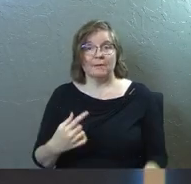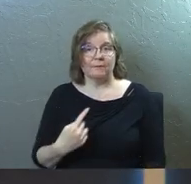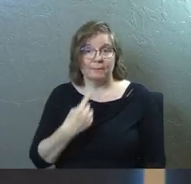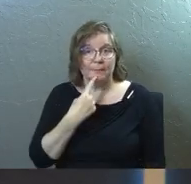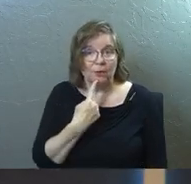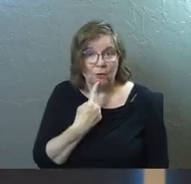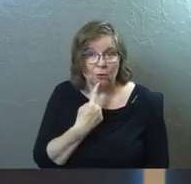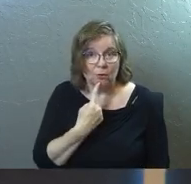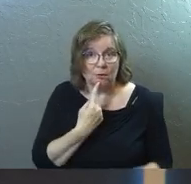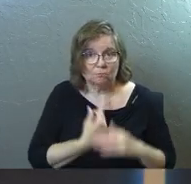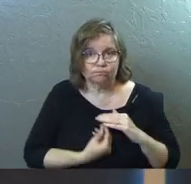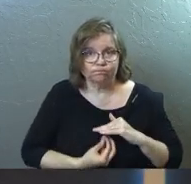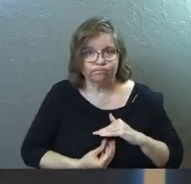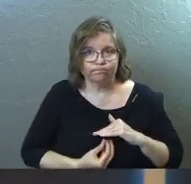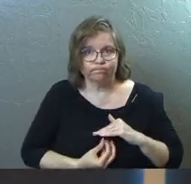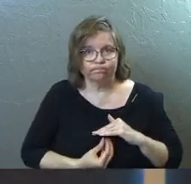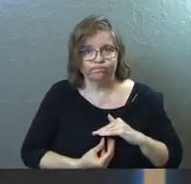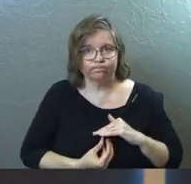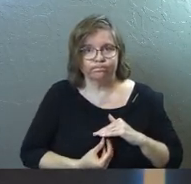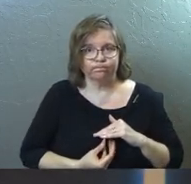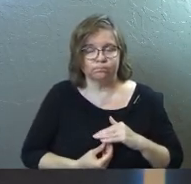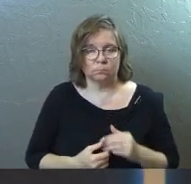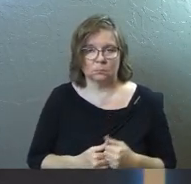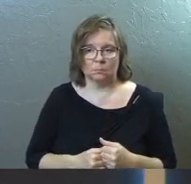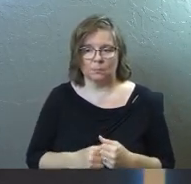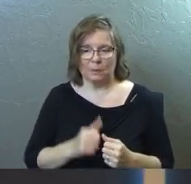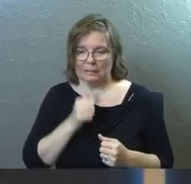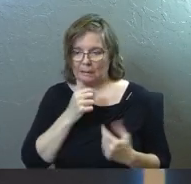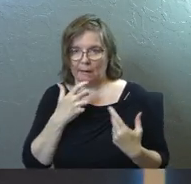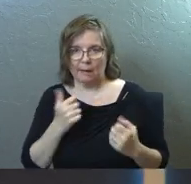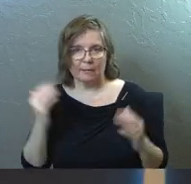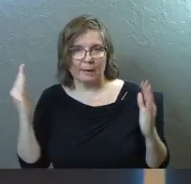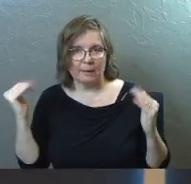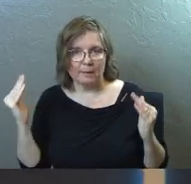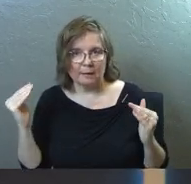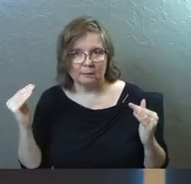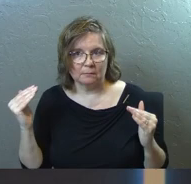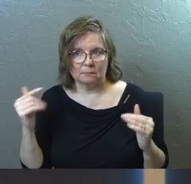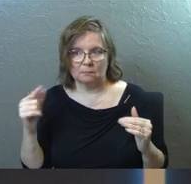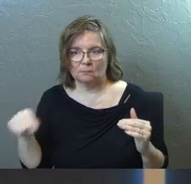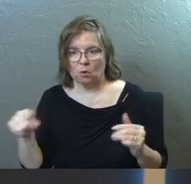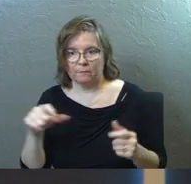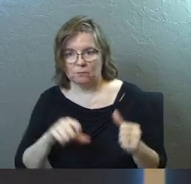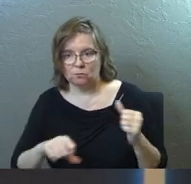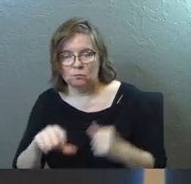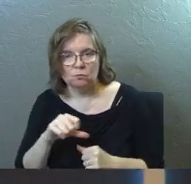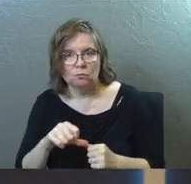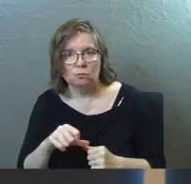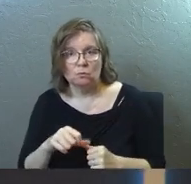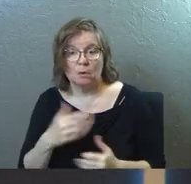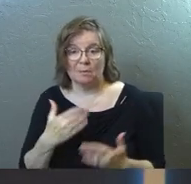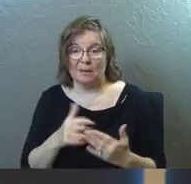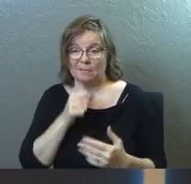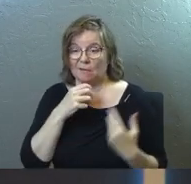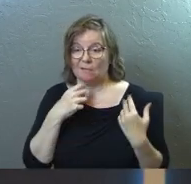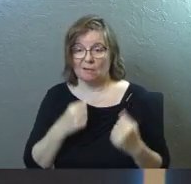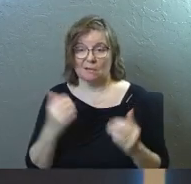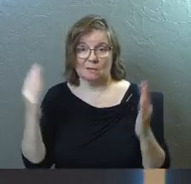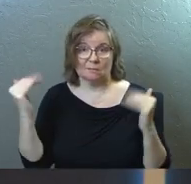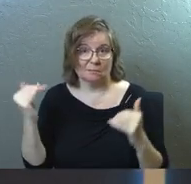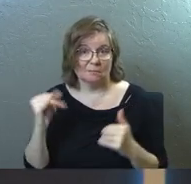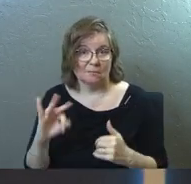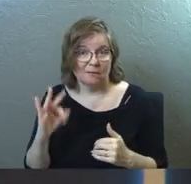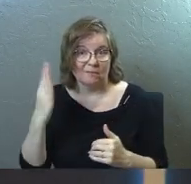bitter. Someone is left with an unhealthy expectation of another person or of each other. Maybe an unhealthy